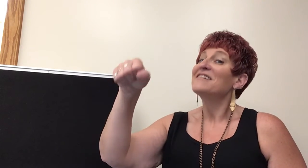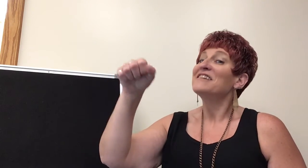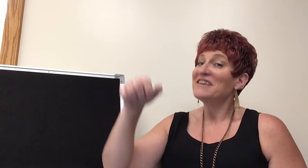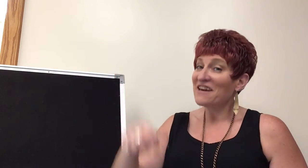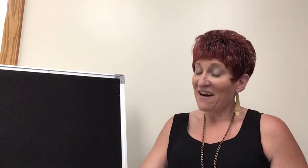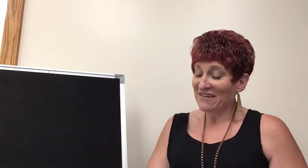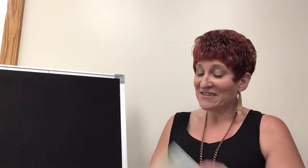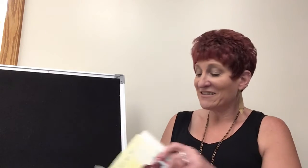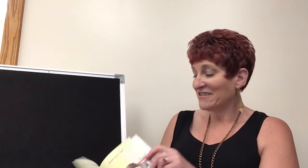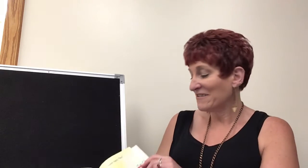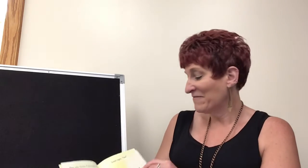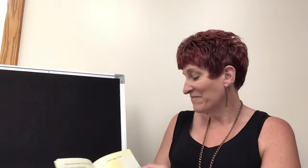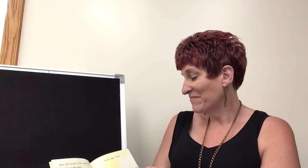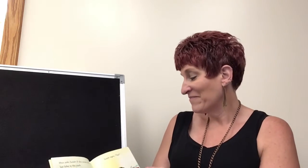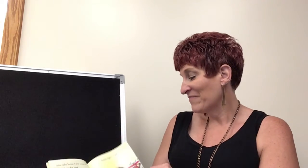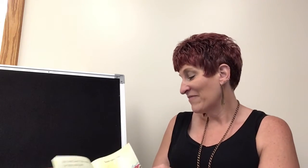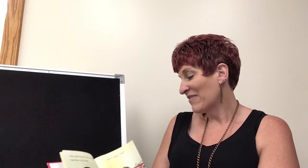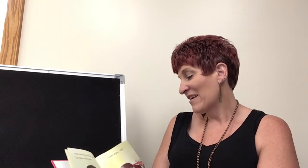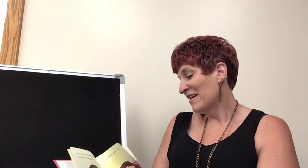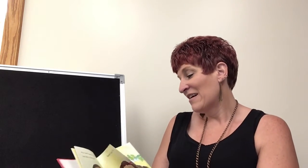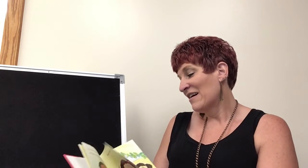says yes.